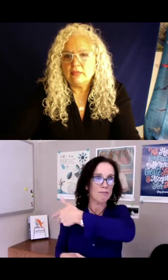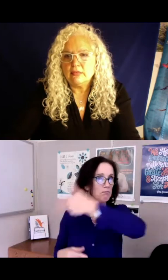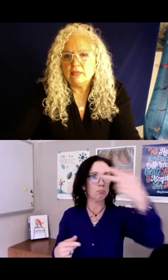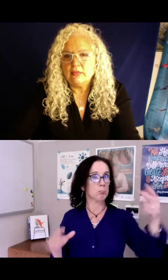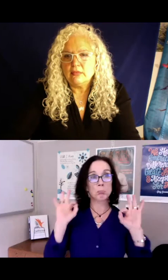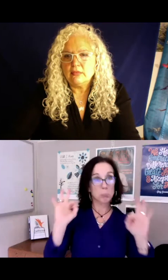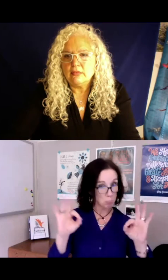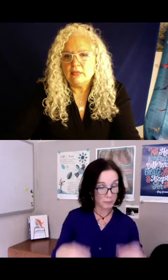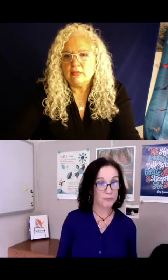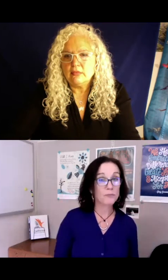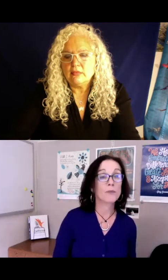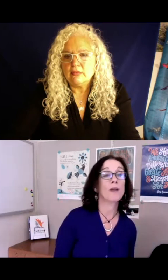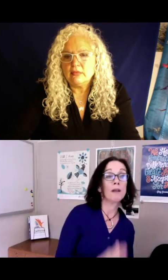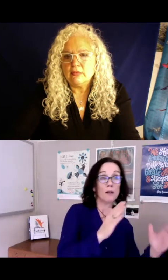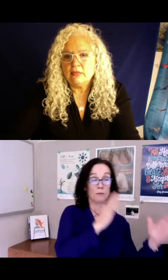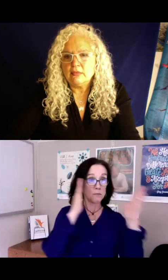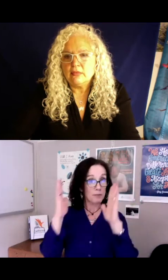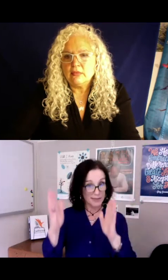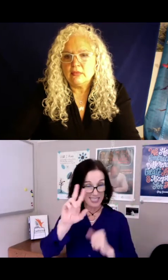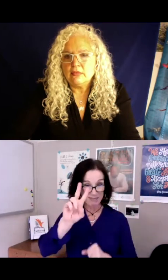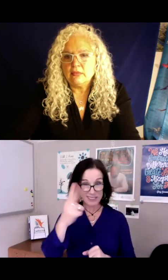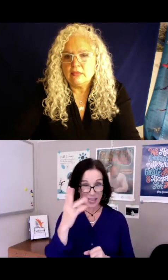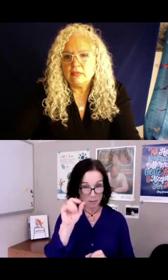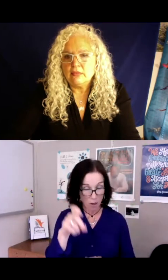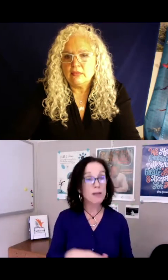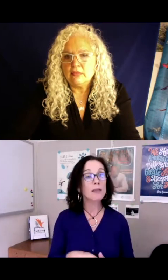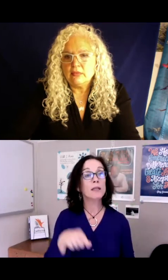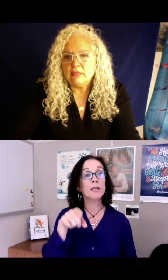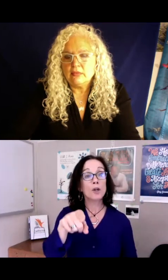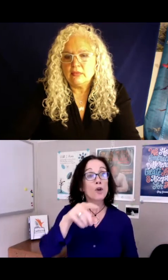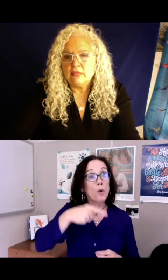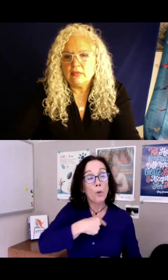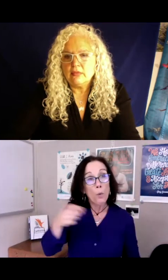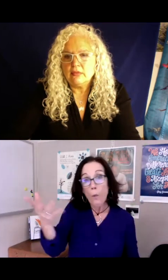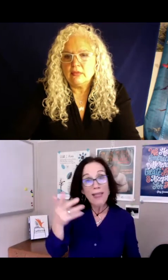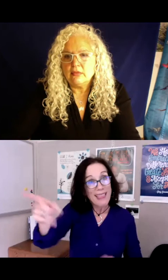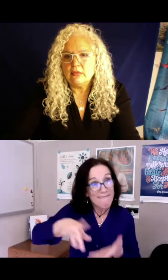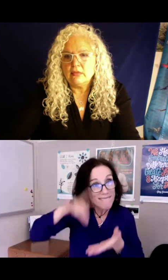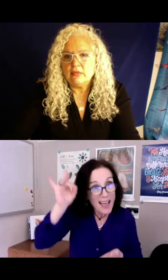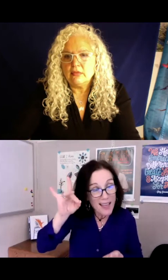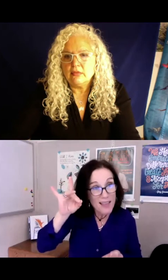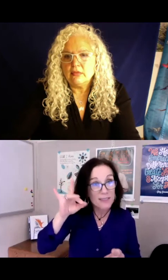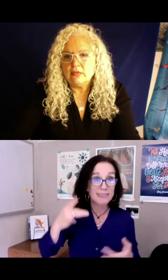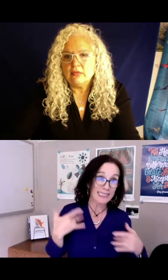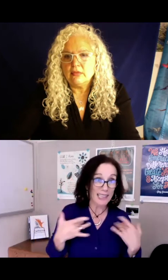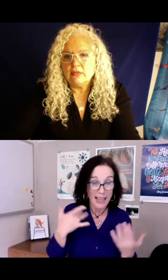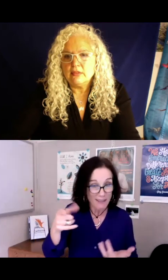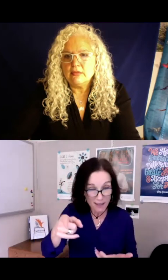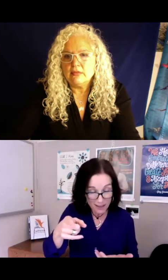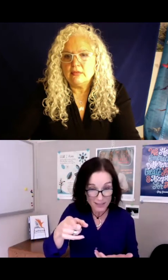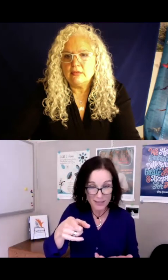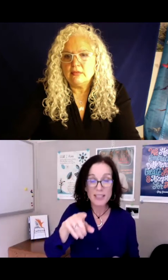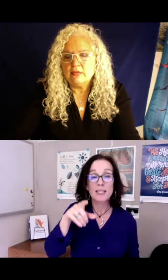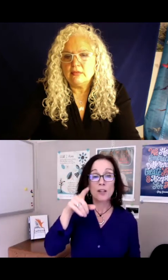level. So that's good. Now the second graph here, what they